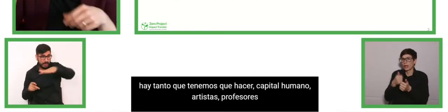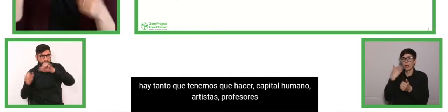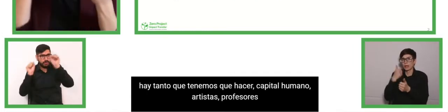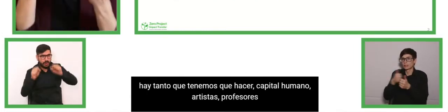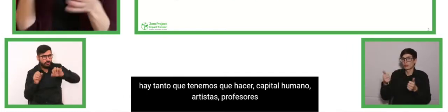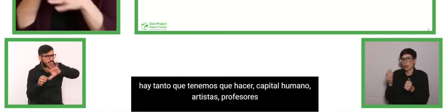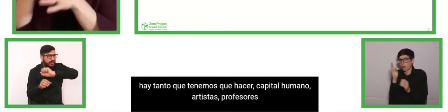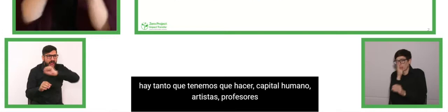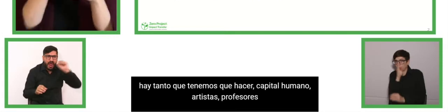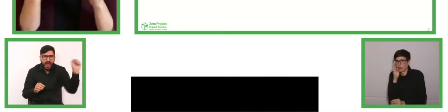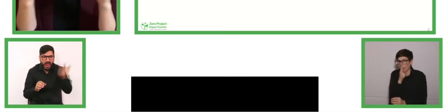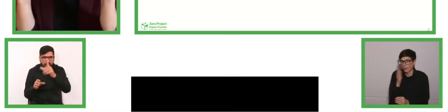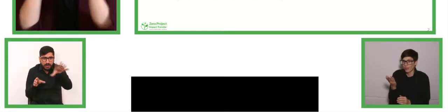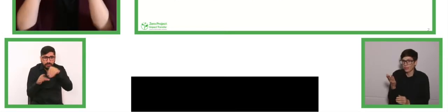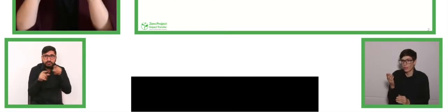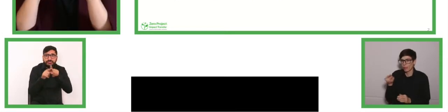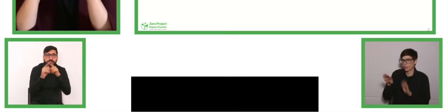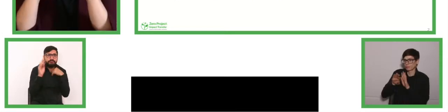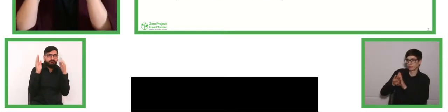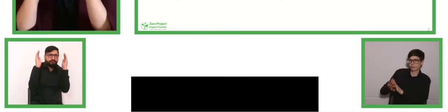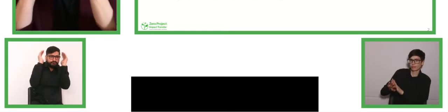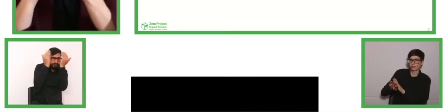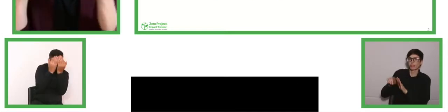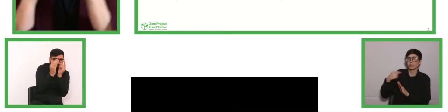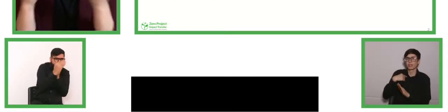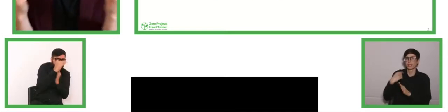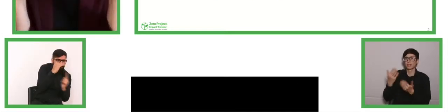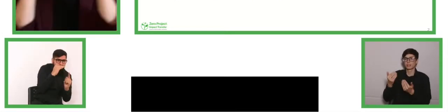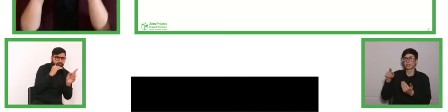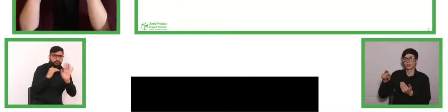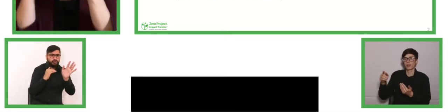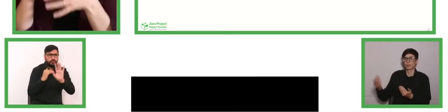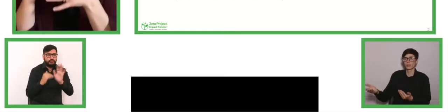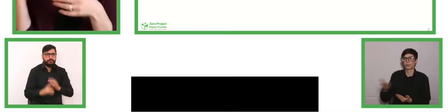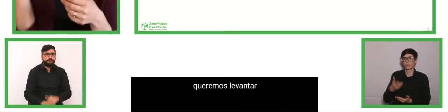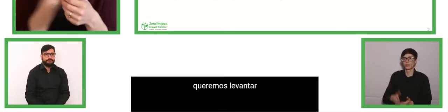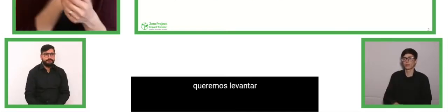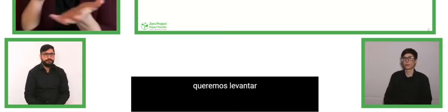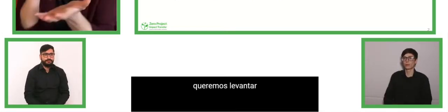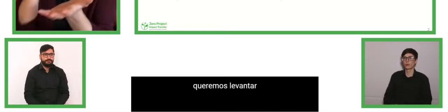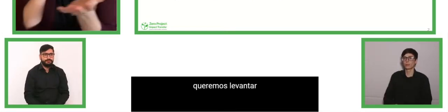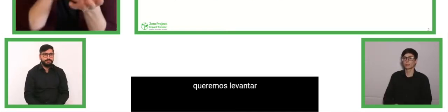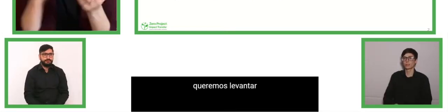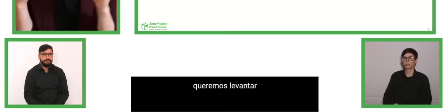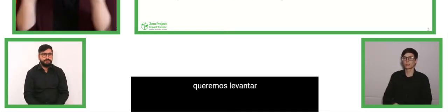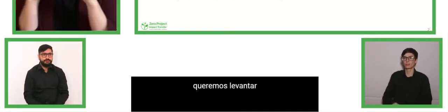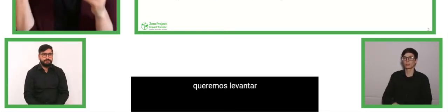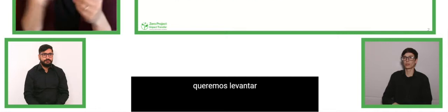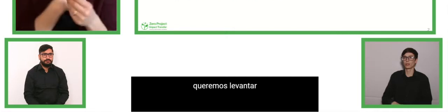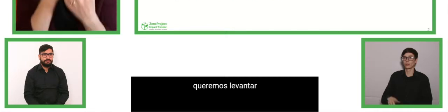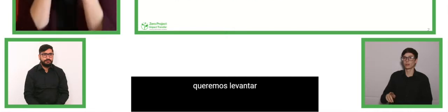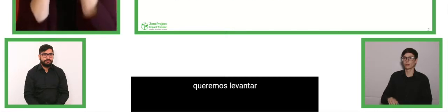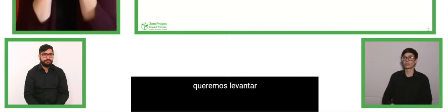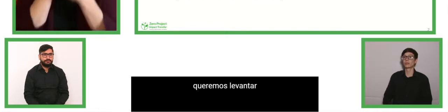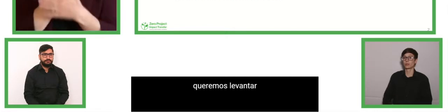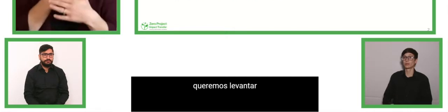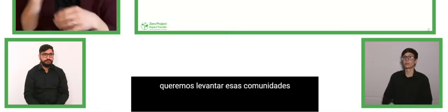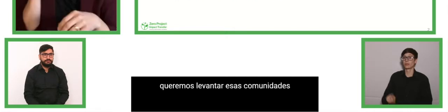communities and underrepresented voices around the world, and then share more of those stories, more of the